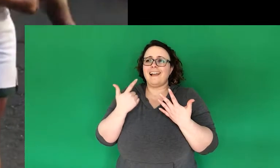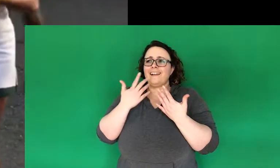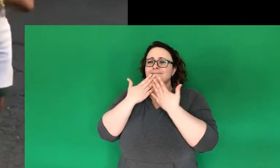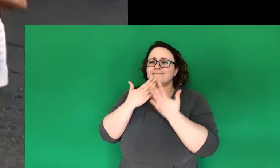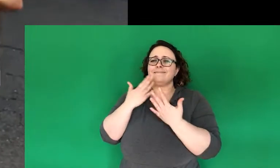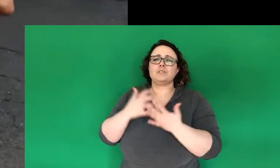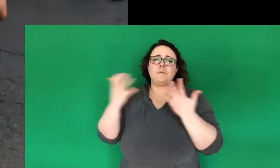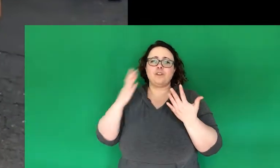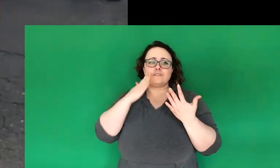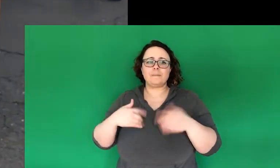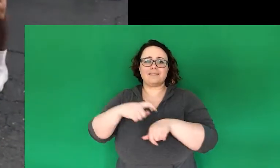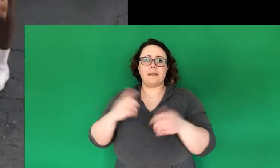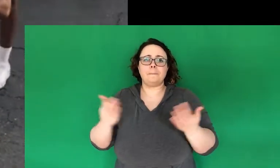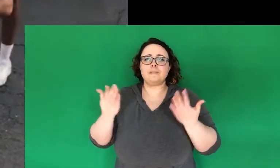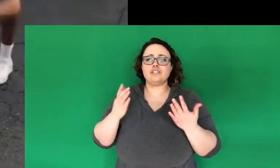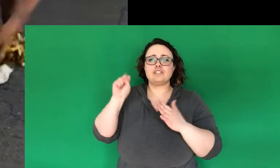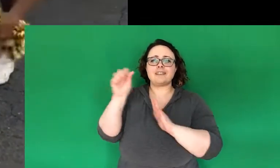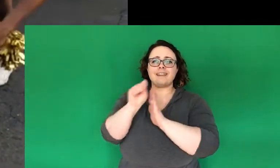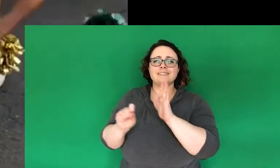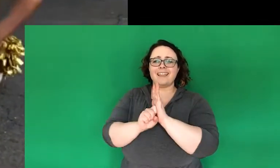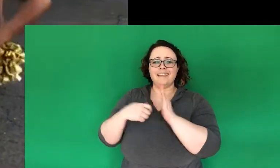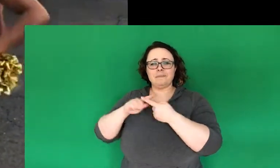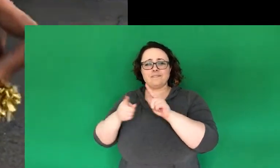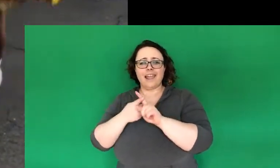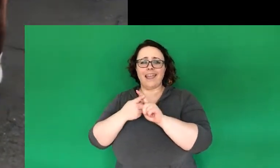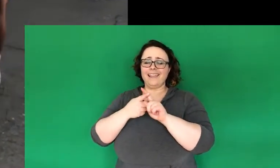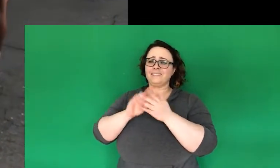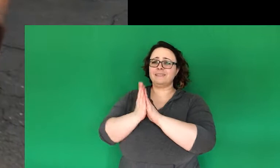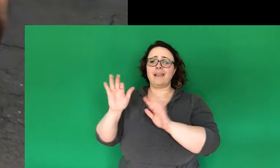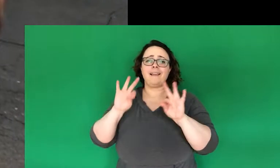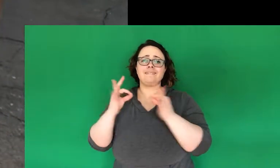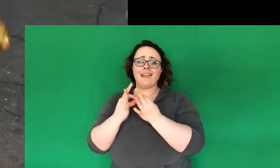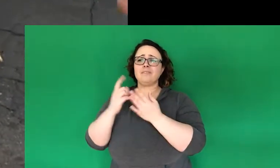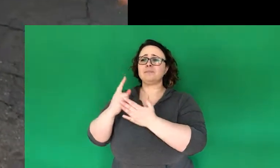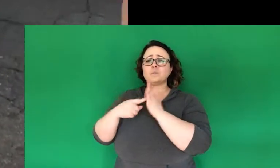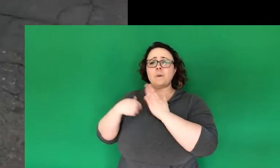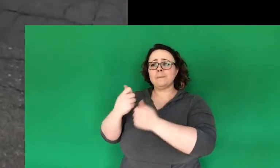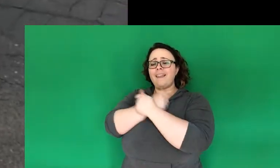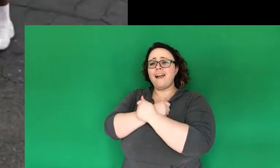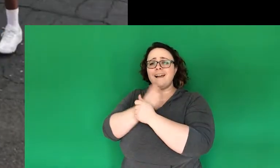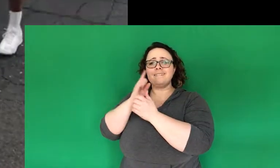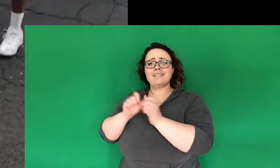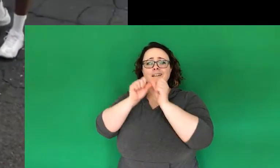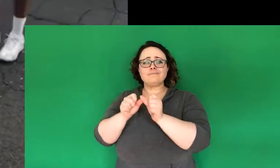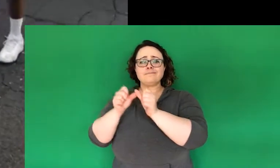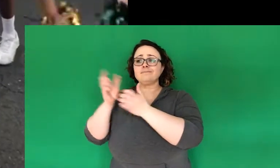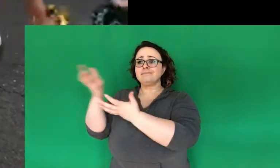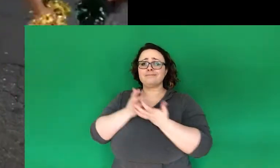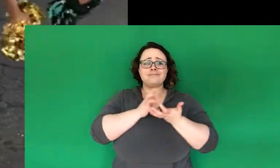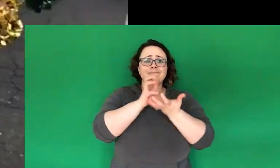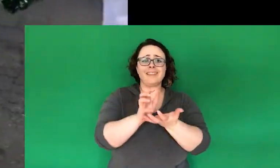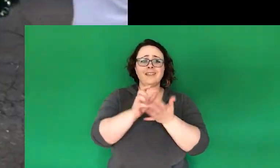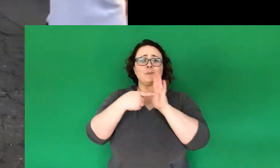to express the gratitude I made throughout this family at Sac State. the amount of love that they showed me that I would continue